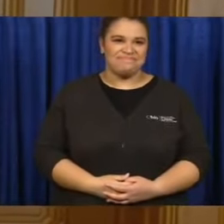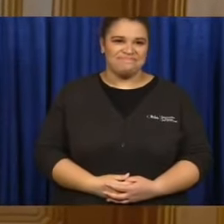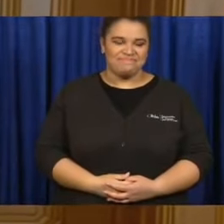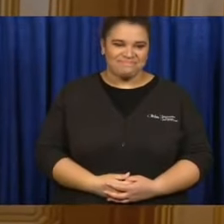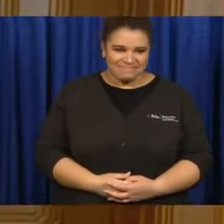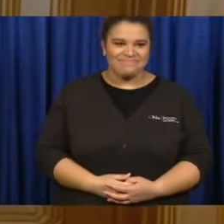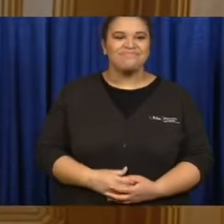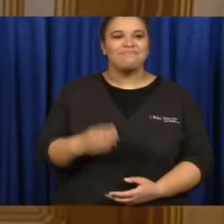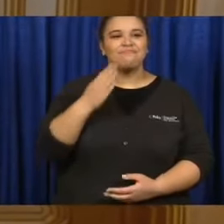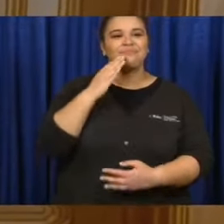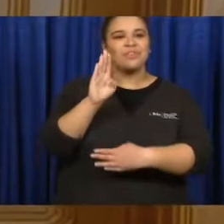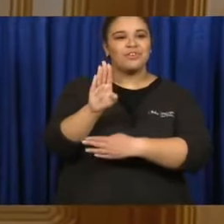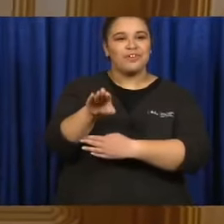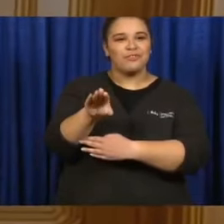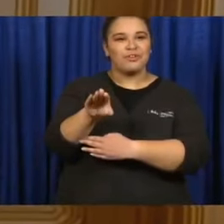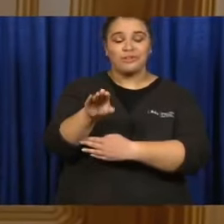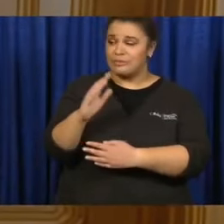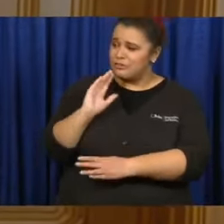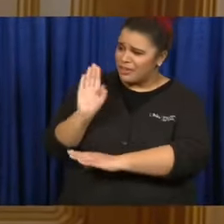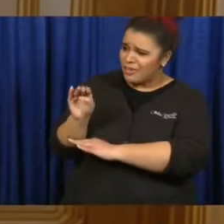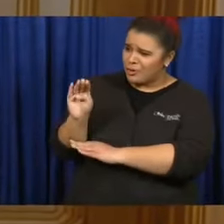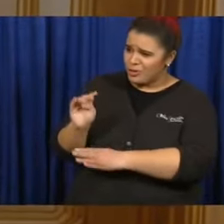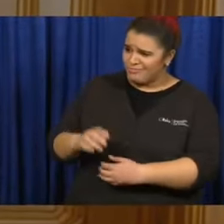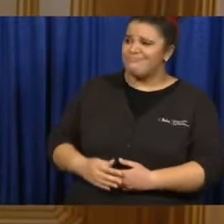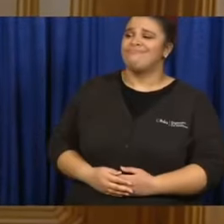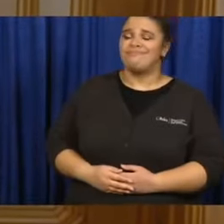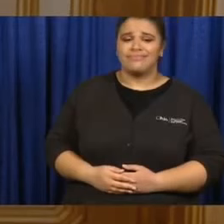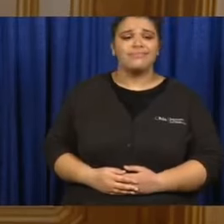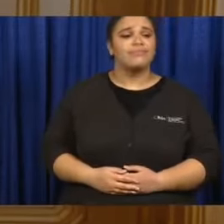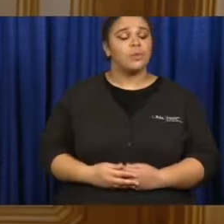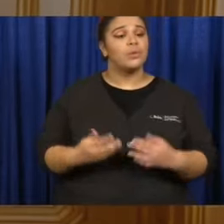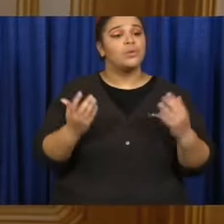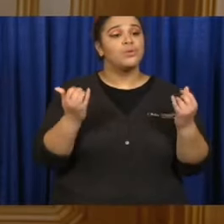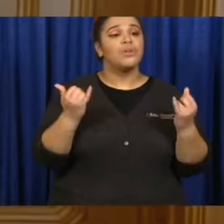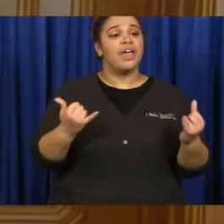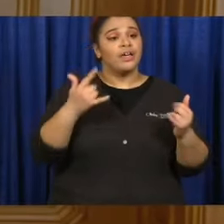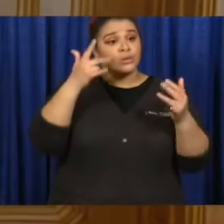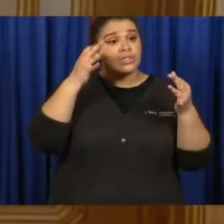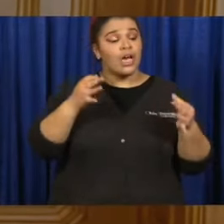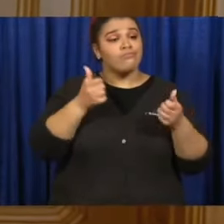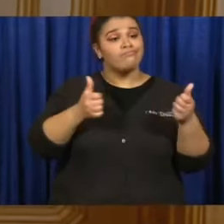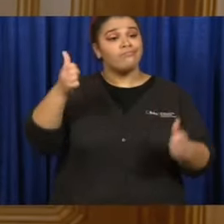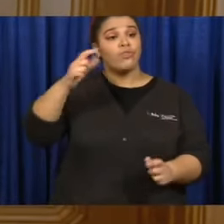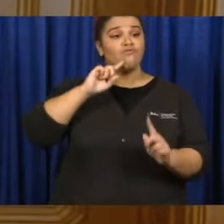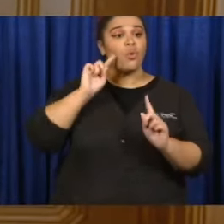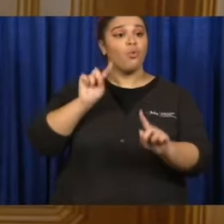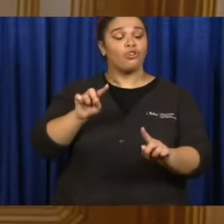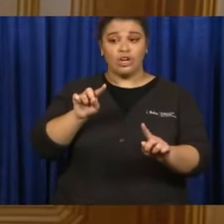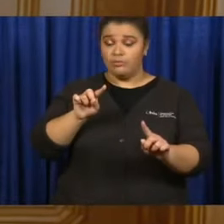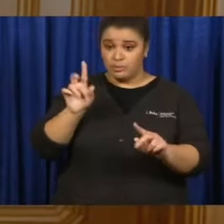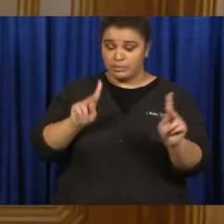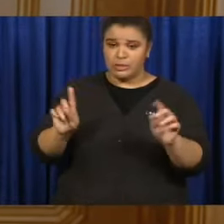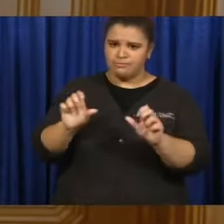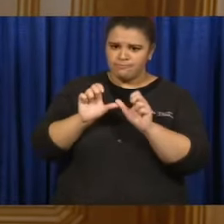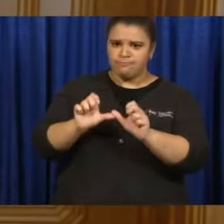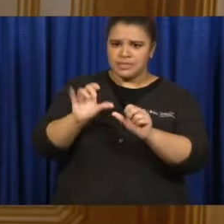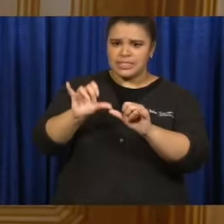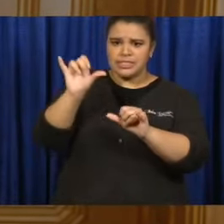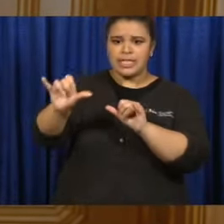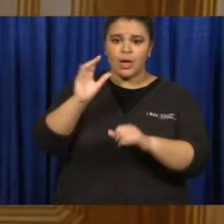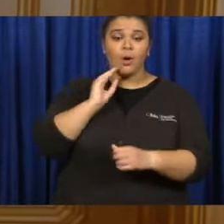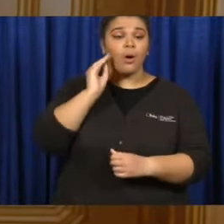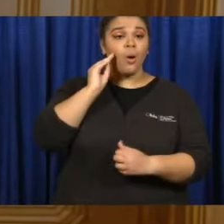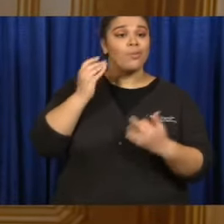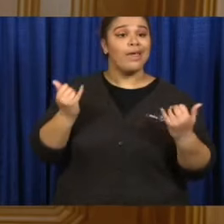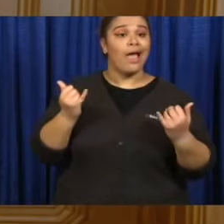Good afternoon, Governor. Afternoon, Randy. You today extended stay at home until May 1st. There are many Ohioans out there,